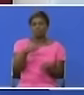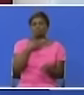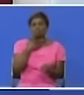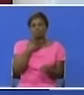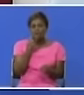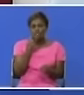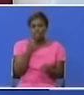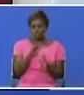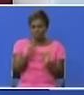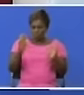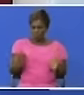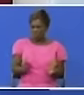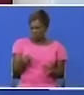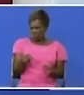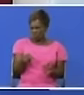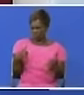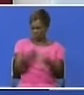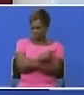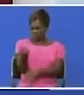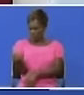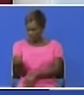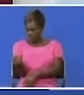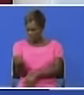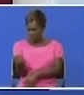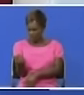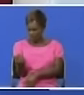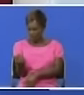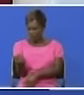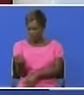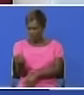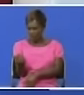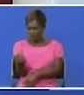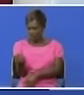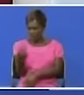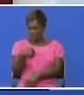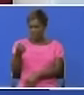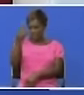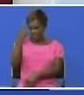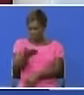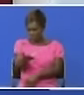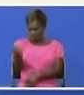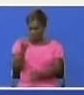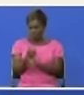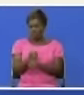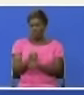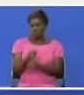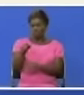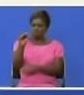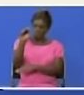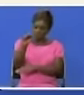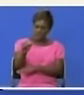that, it almost seems like you're speaking at a tangent from each other. First of all, understand how we operate. We are not asking